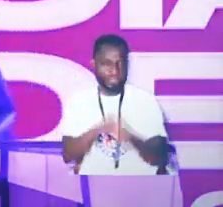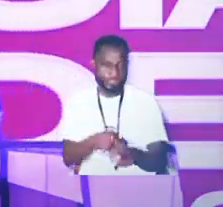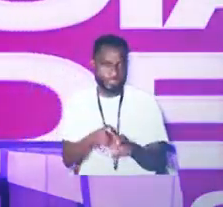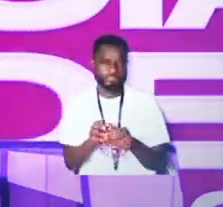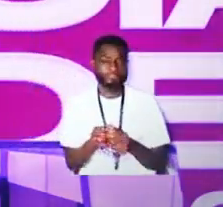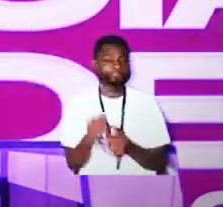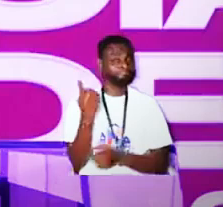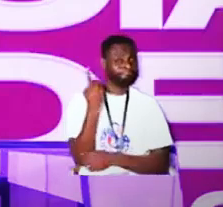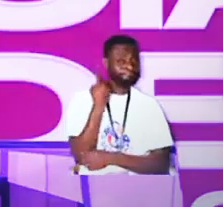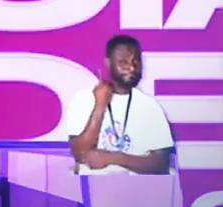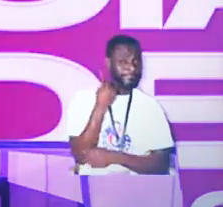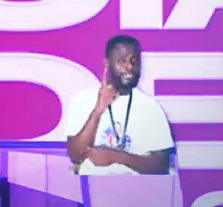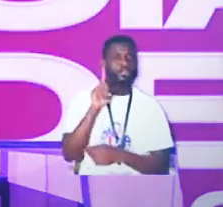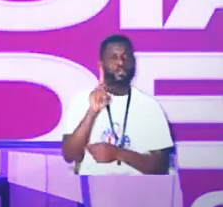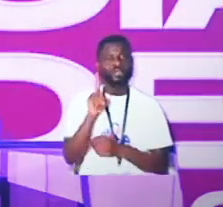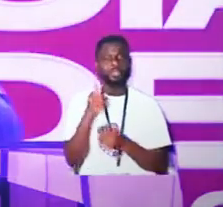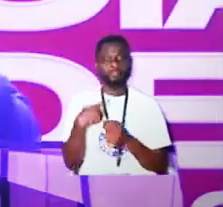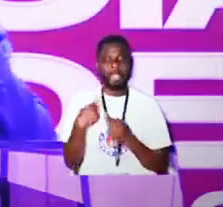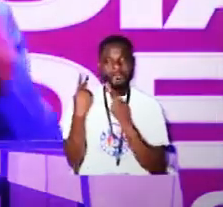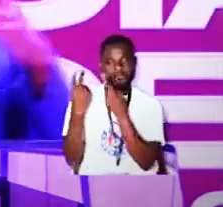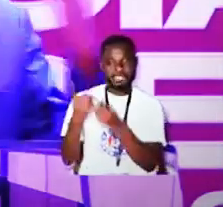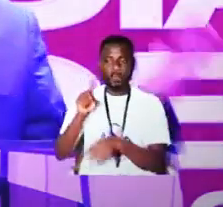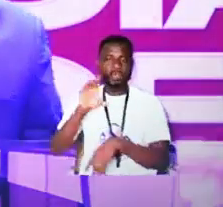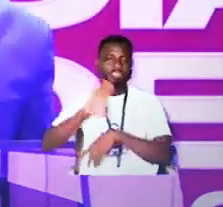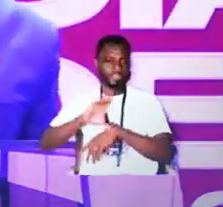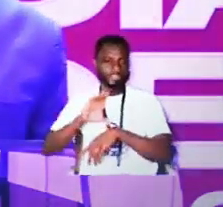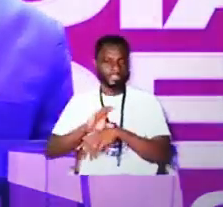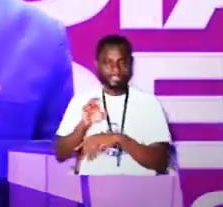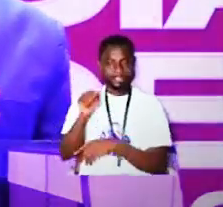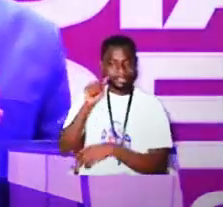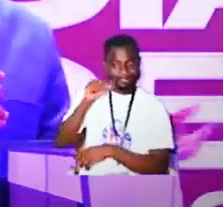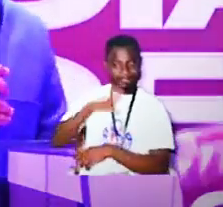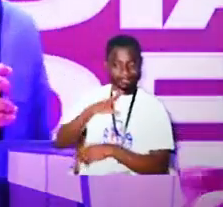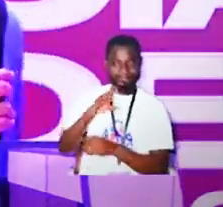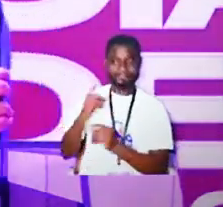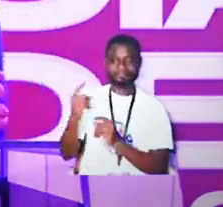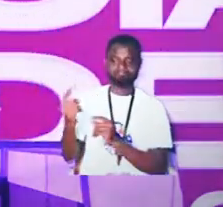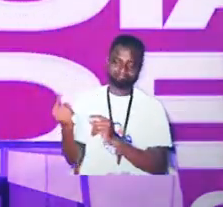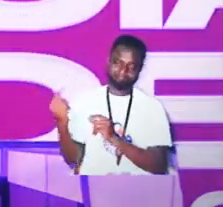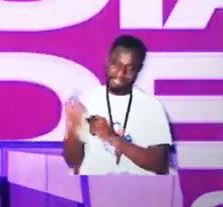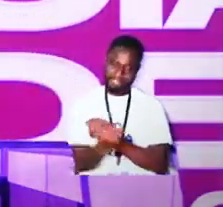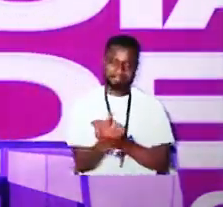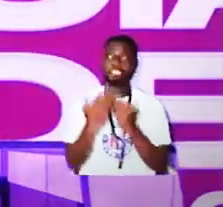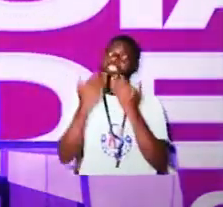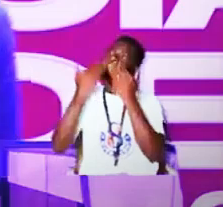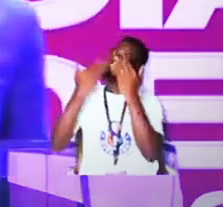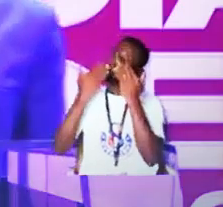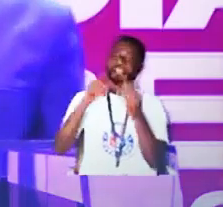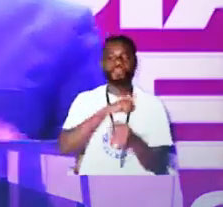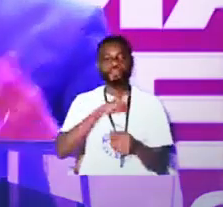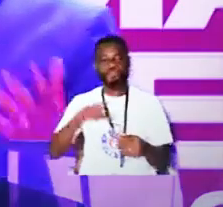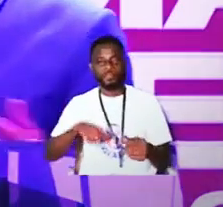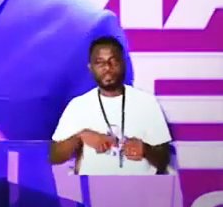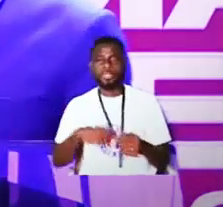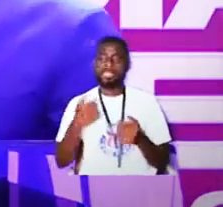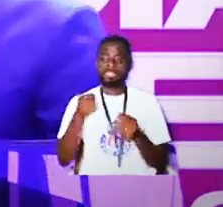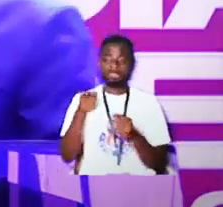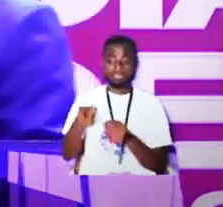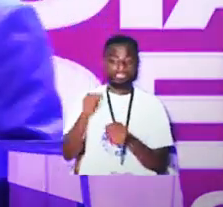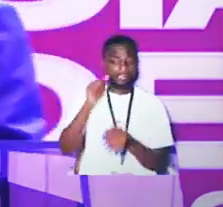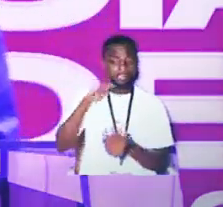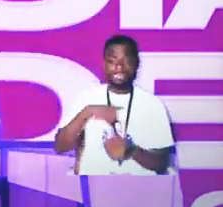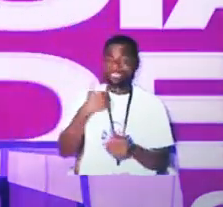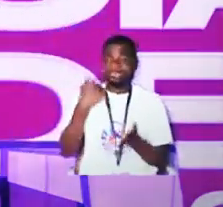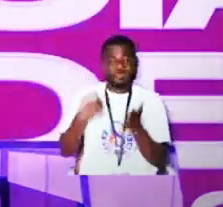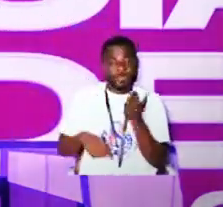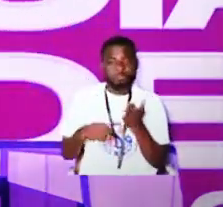came to, I visited this church, and this lady came to give thanks to the Lord. And then her thanks was that she